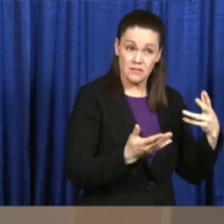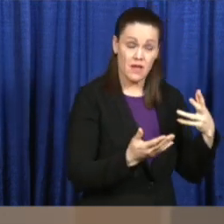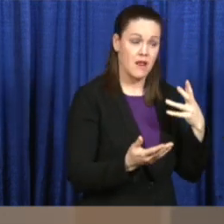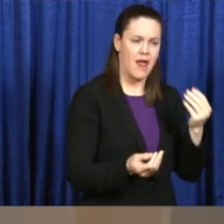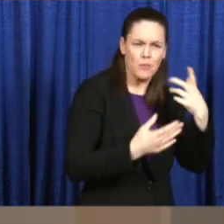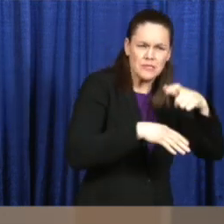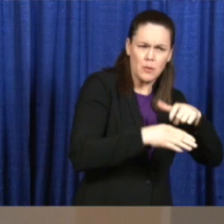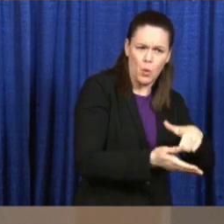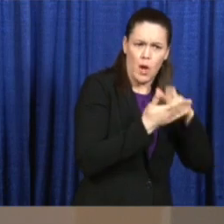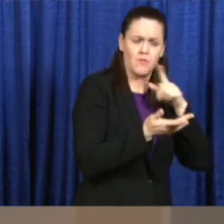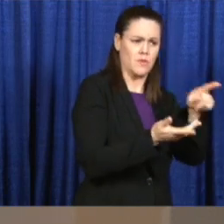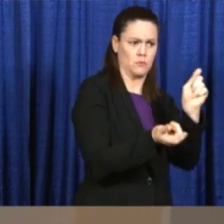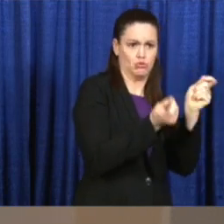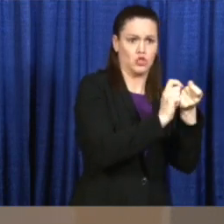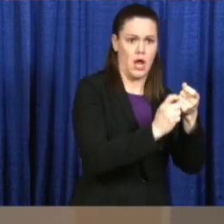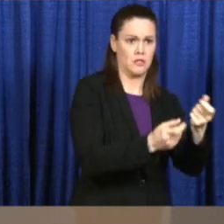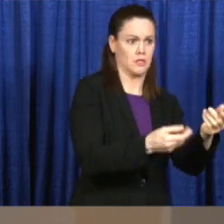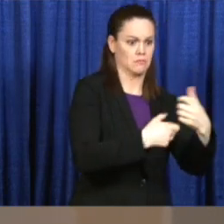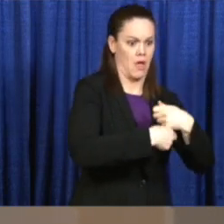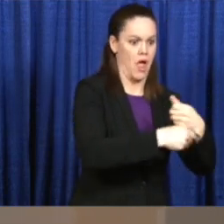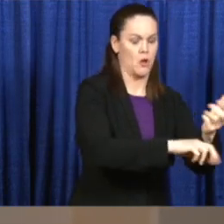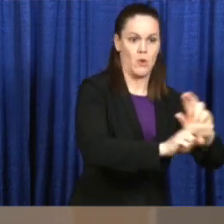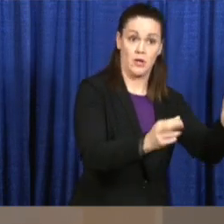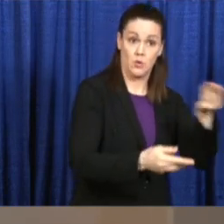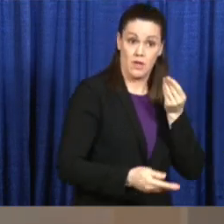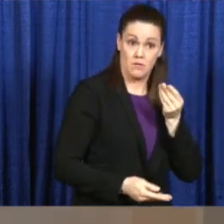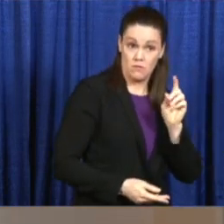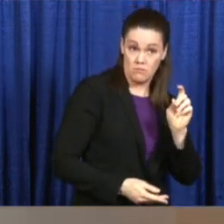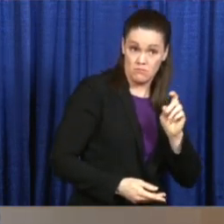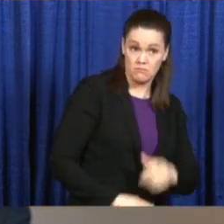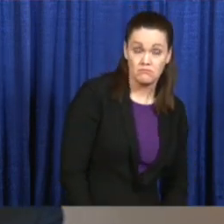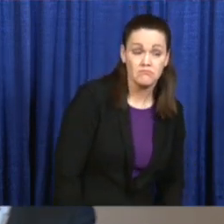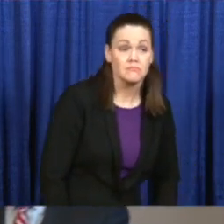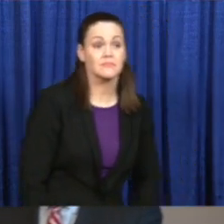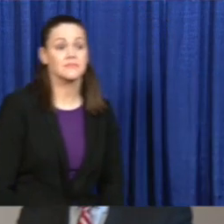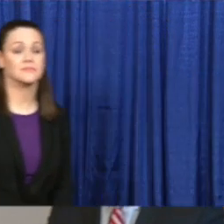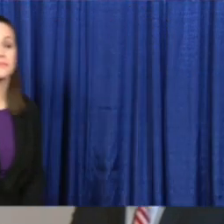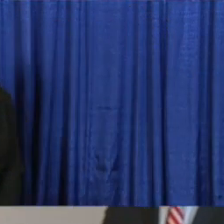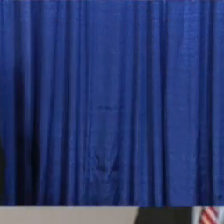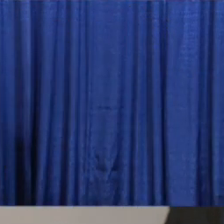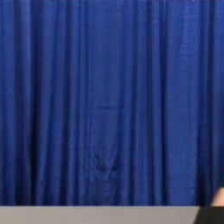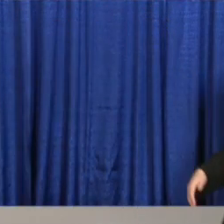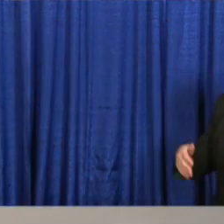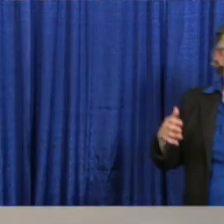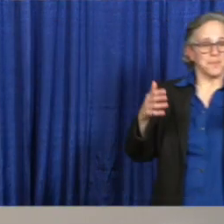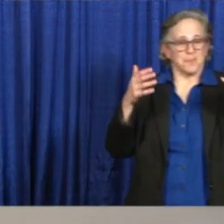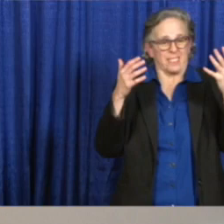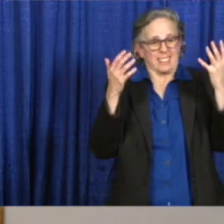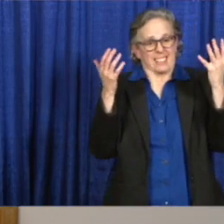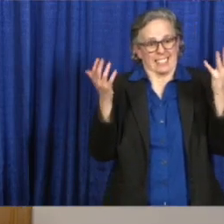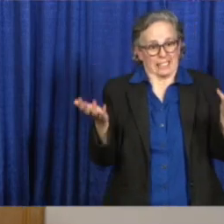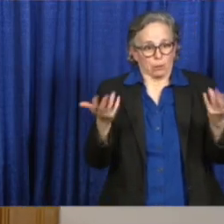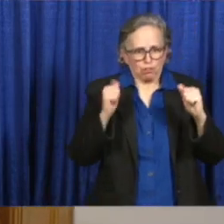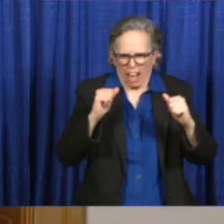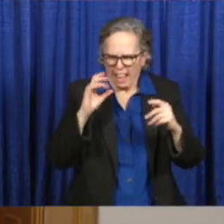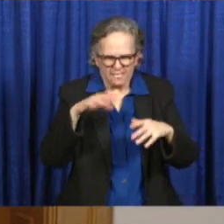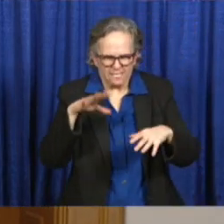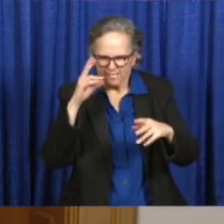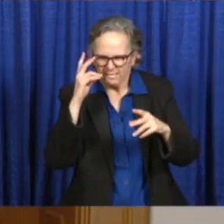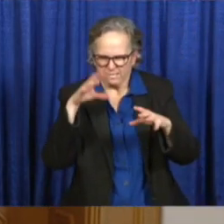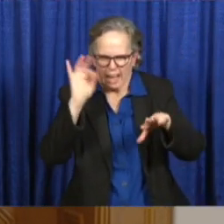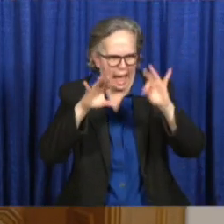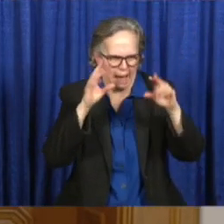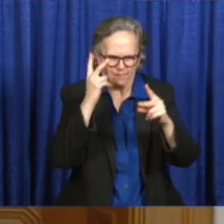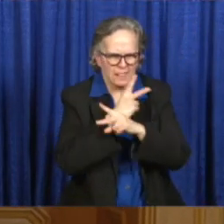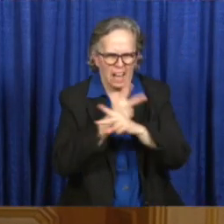of production? Well, that's one of the things we're trying to find out. We have people working on this who are talking to